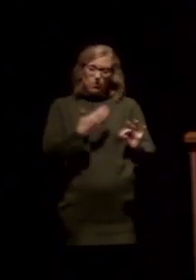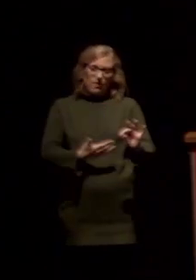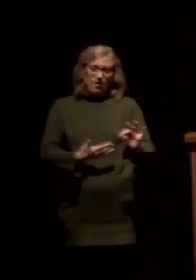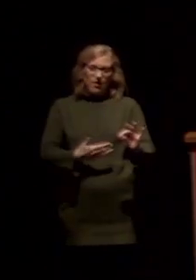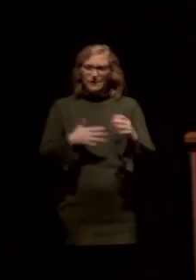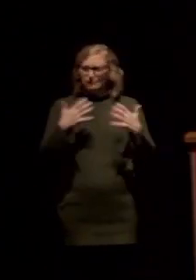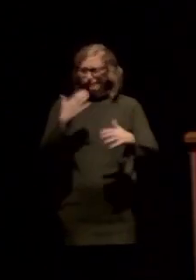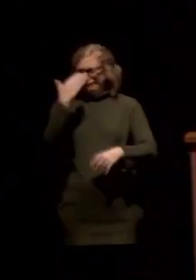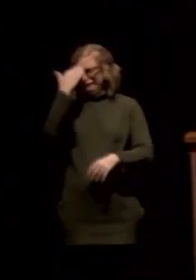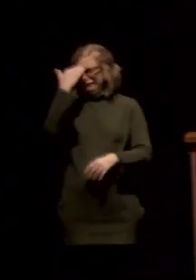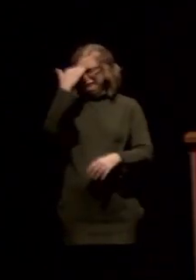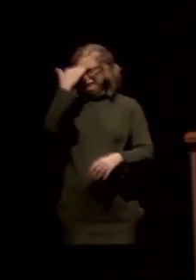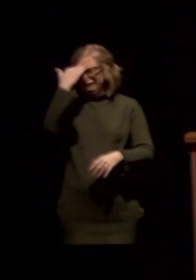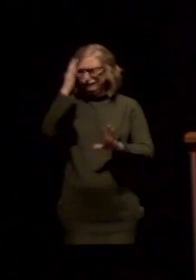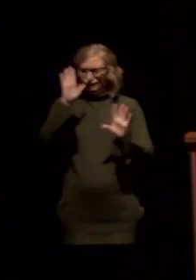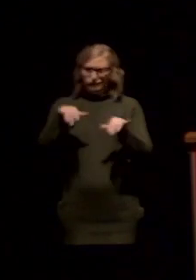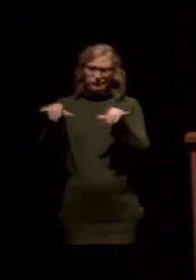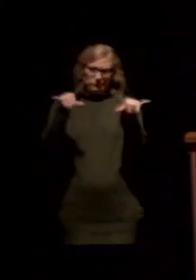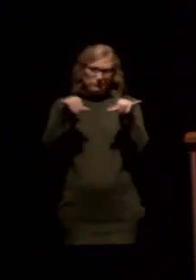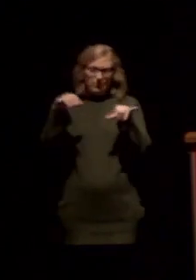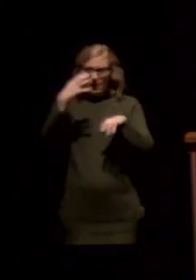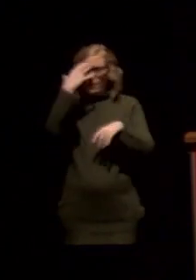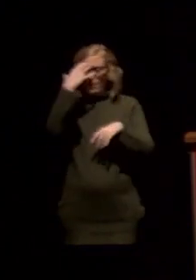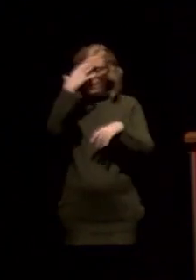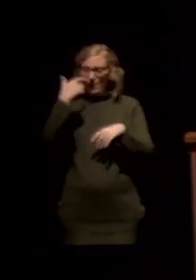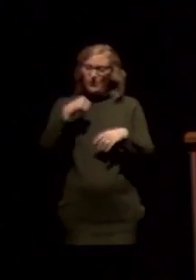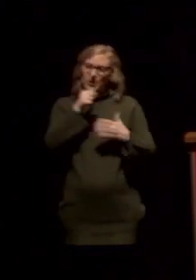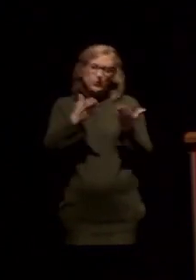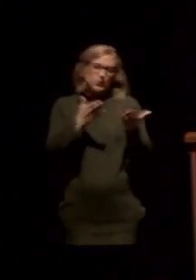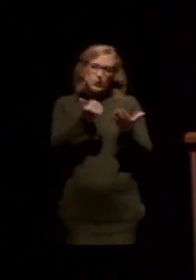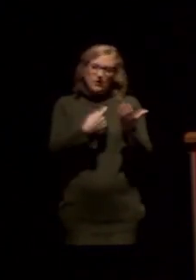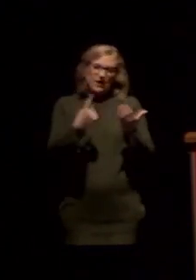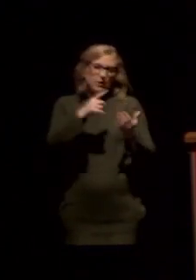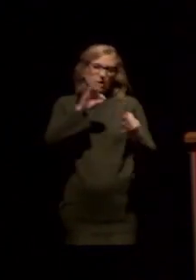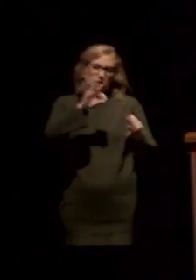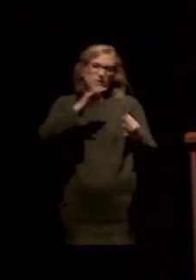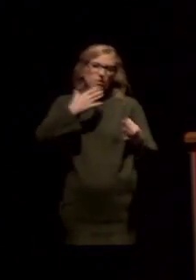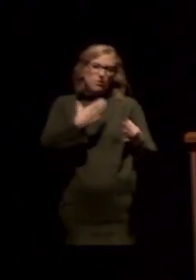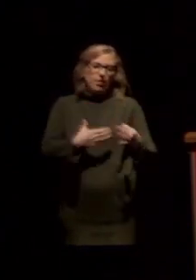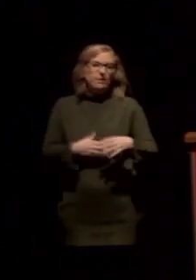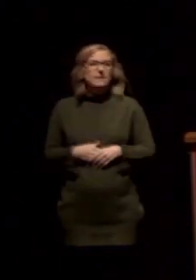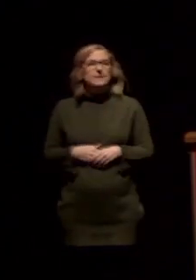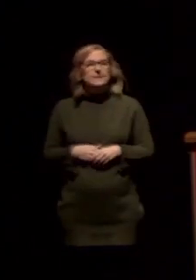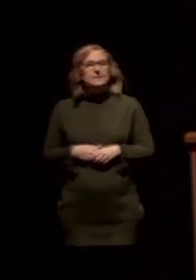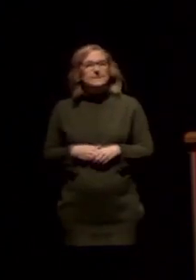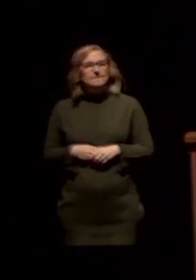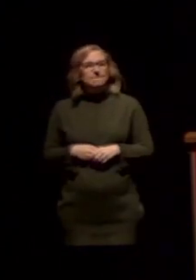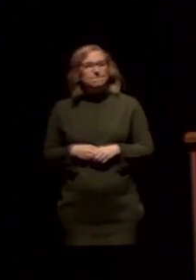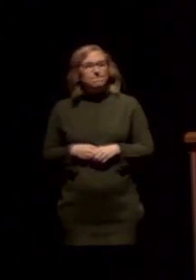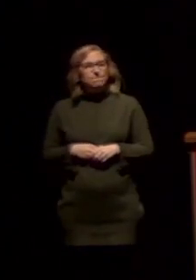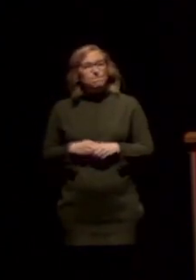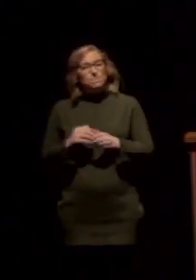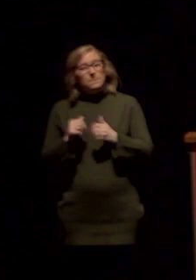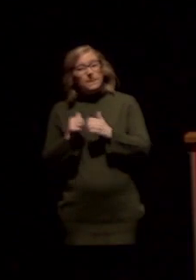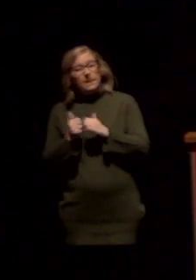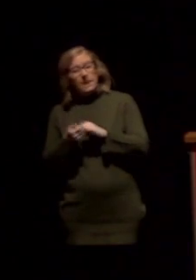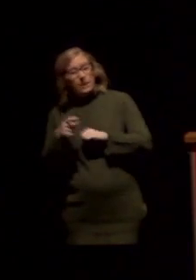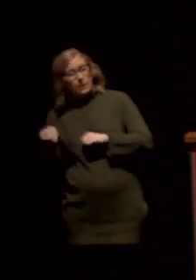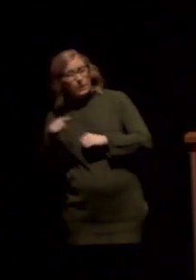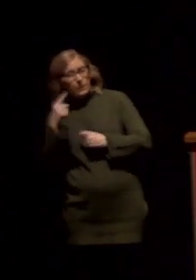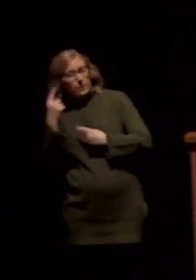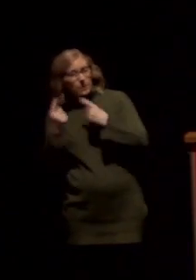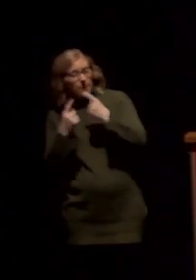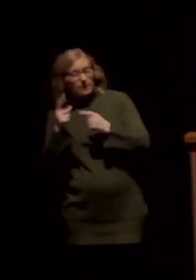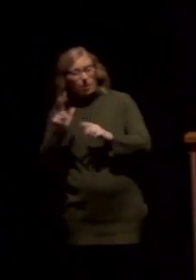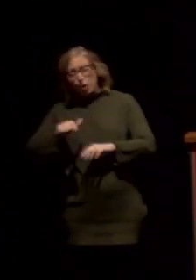well known that we don't serve anyone very well. So how are you guys thinking about kind